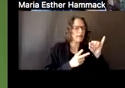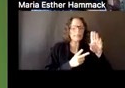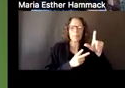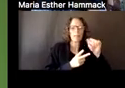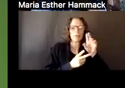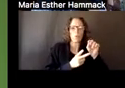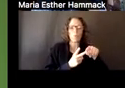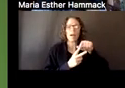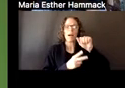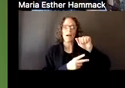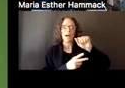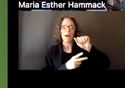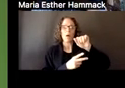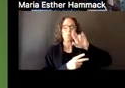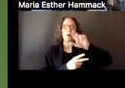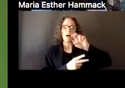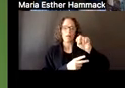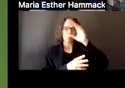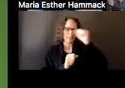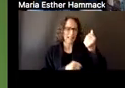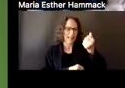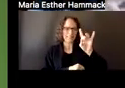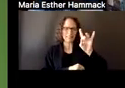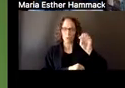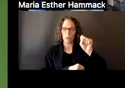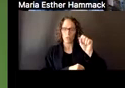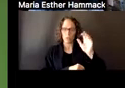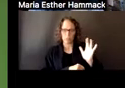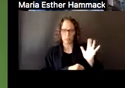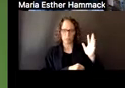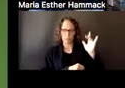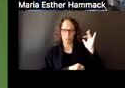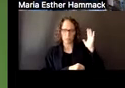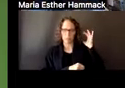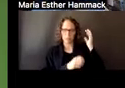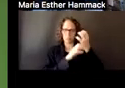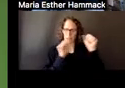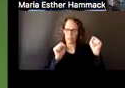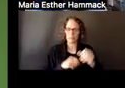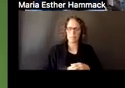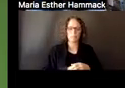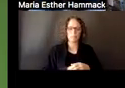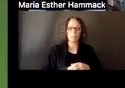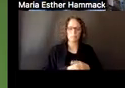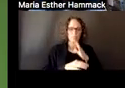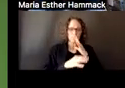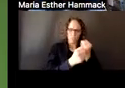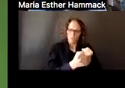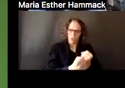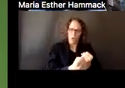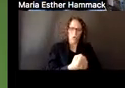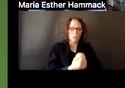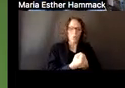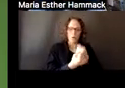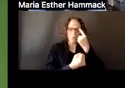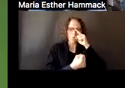the 1840s. And so, but back to this networks created by Mexican